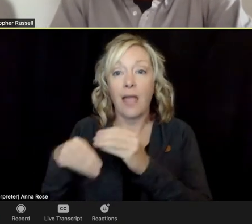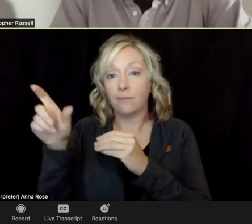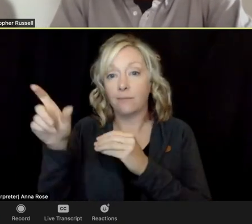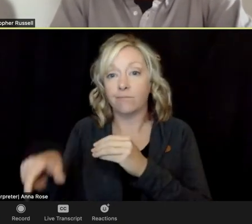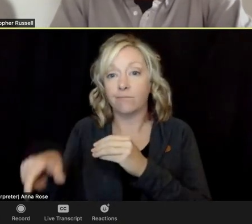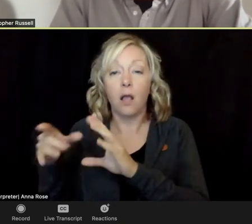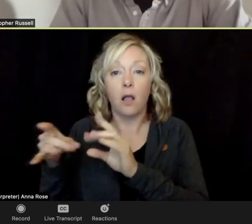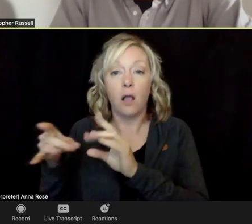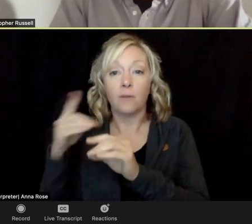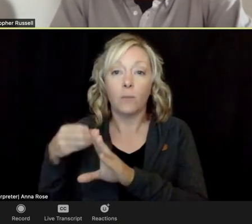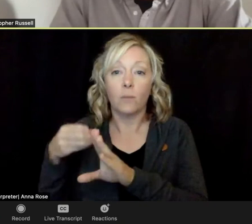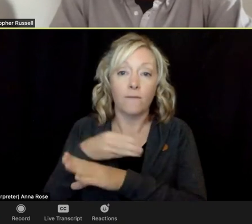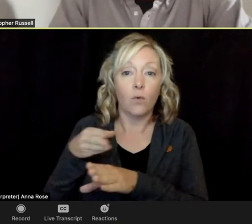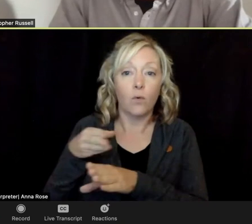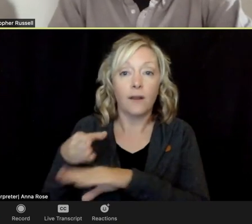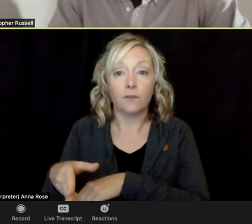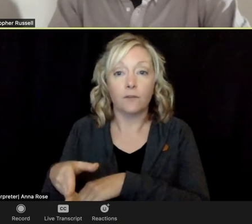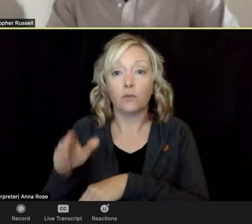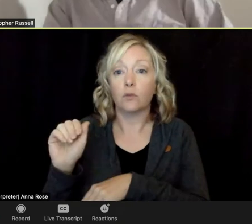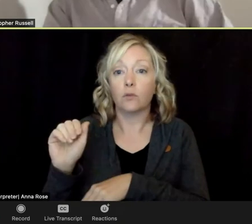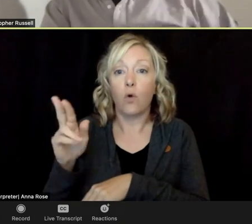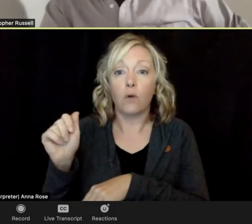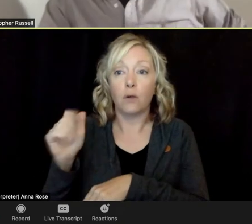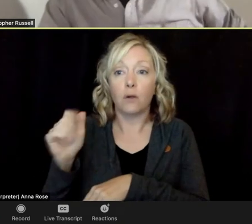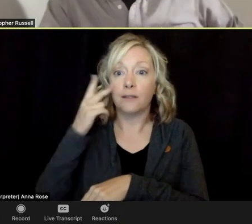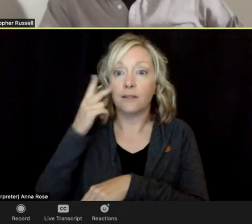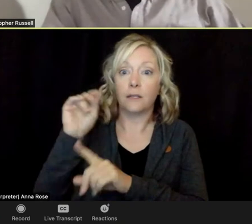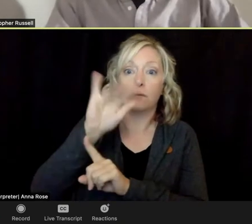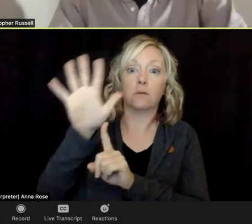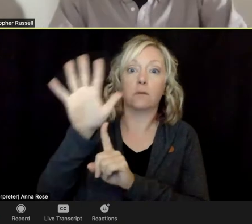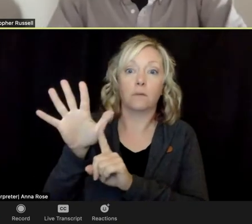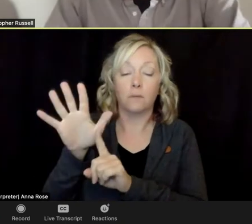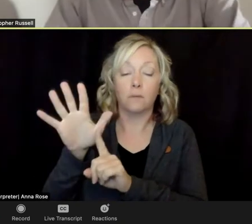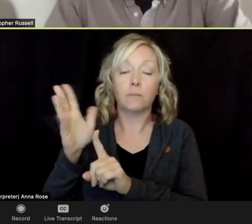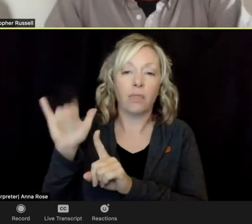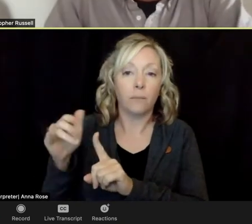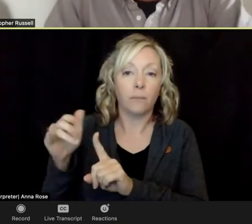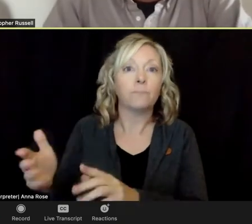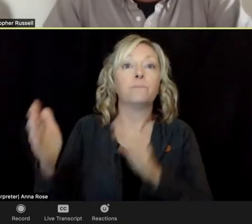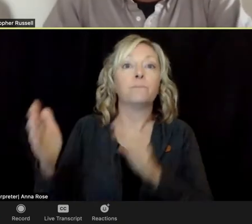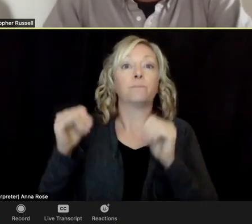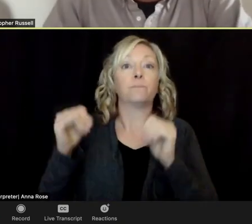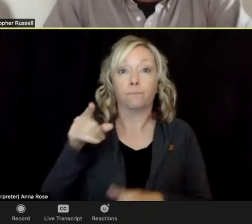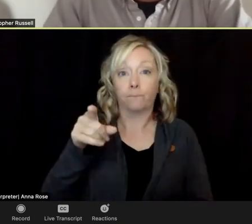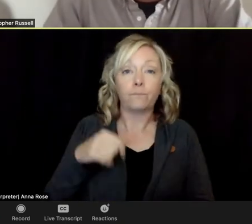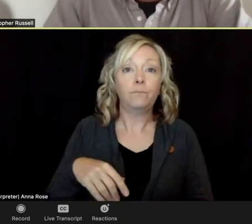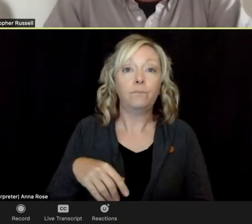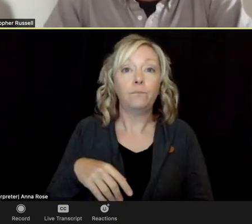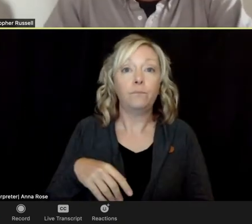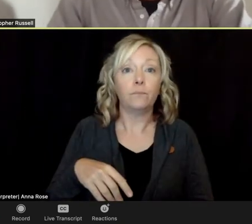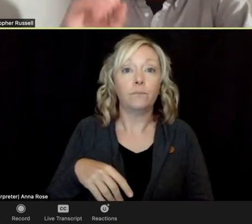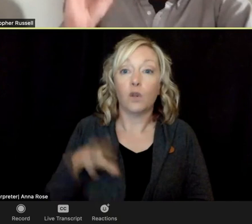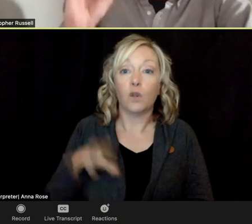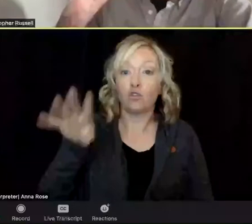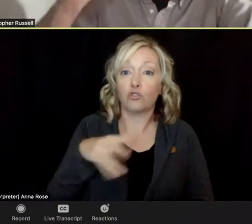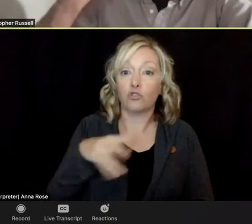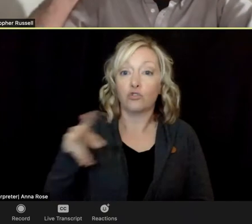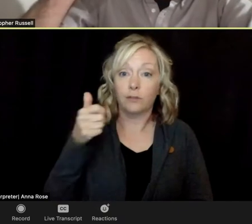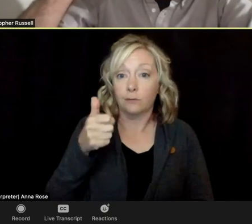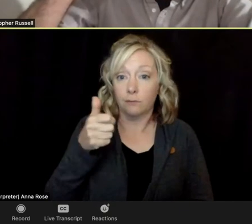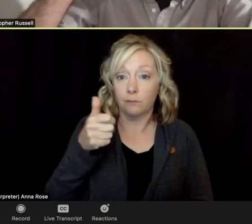and after, some kind of like aura and state stuff. And then here is the chart itself. So rather